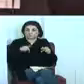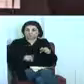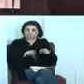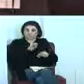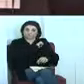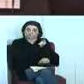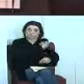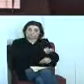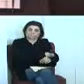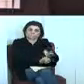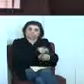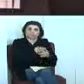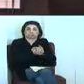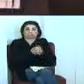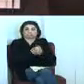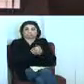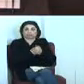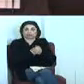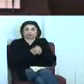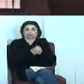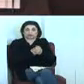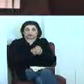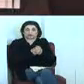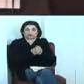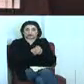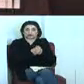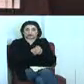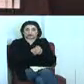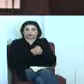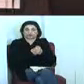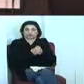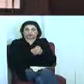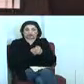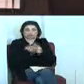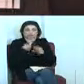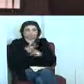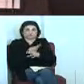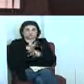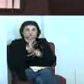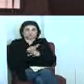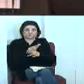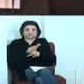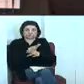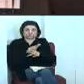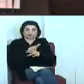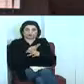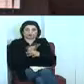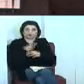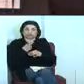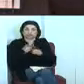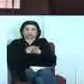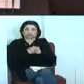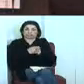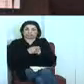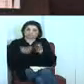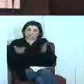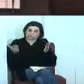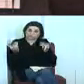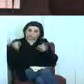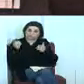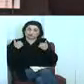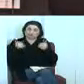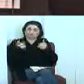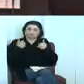energy before we use this altar to consecrate communion. Come forward and have